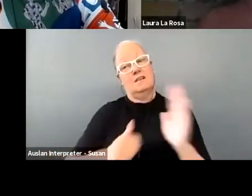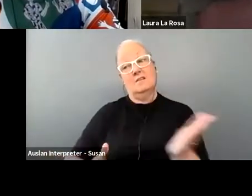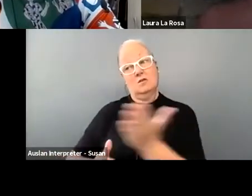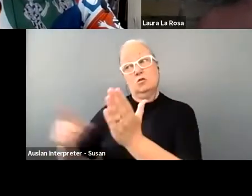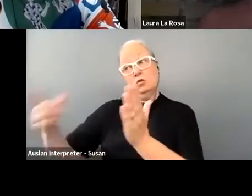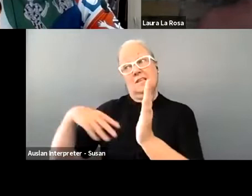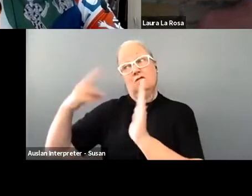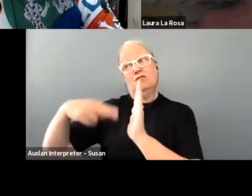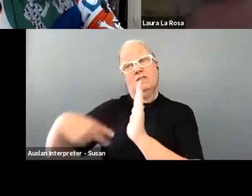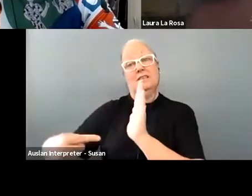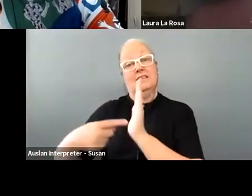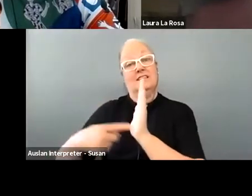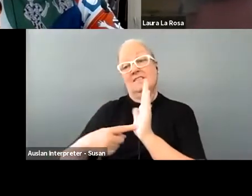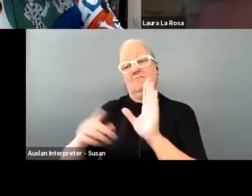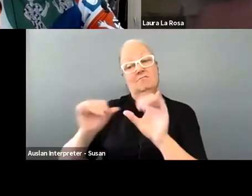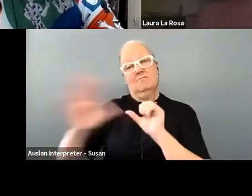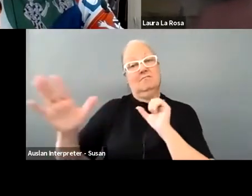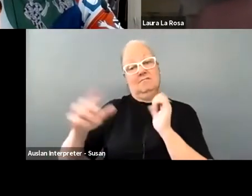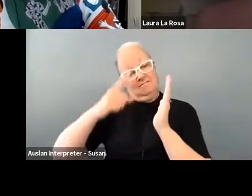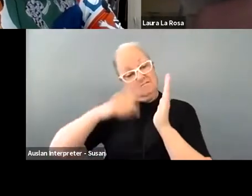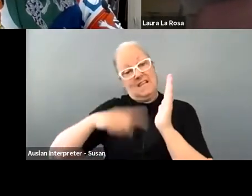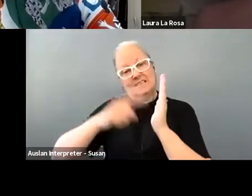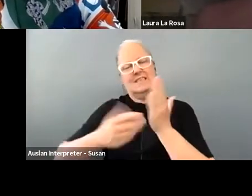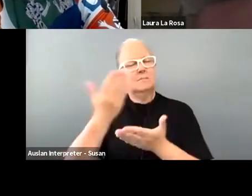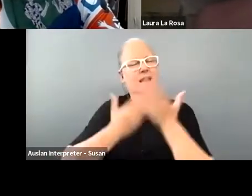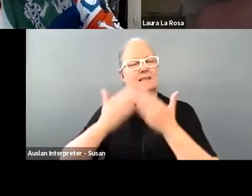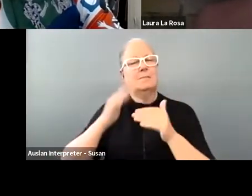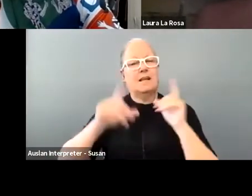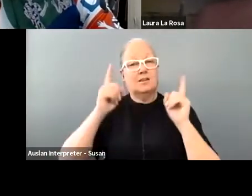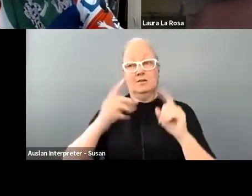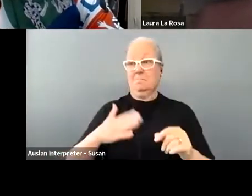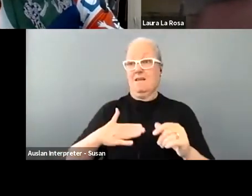read this. This is like the best account of anxiety I've ever read. And it